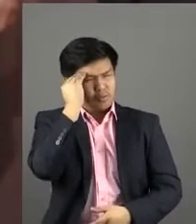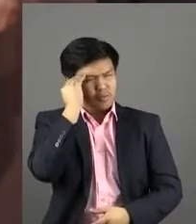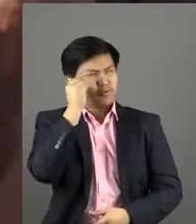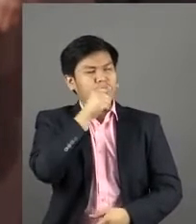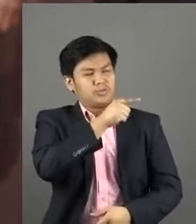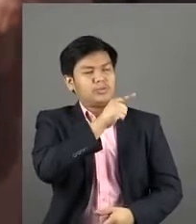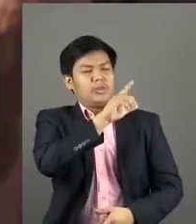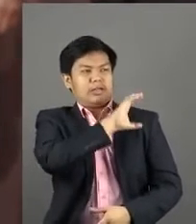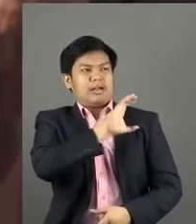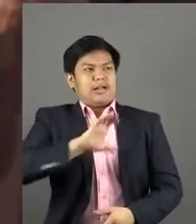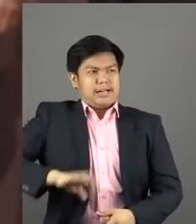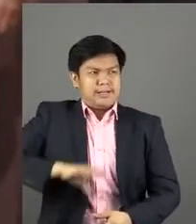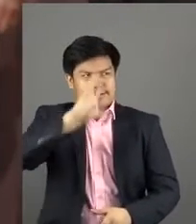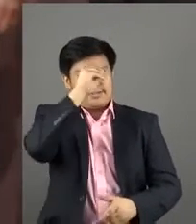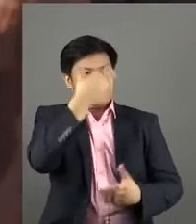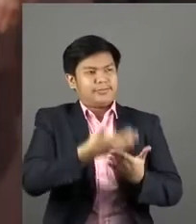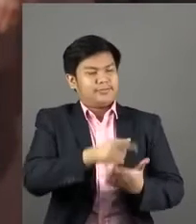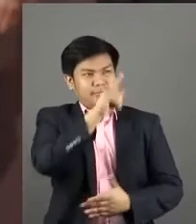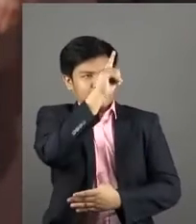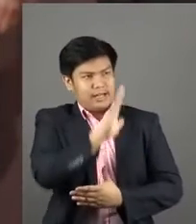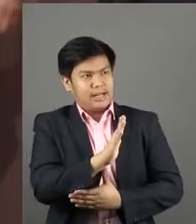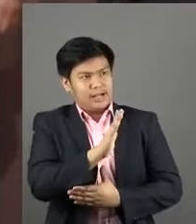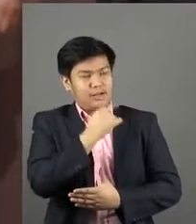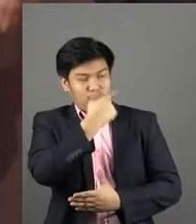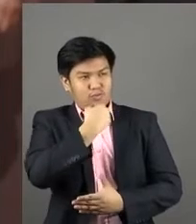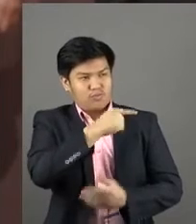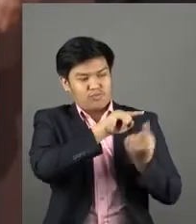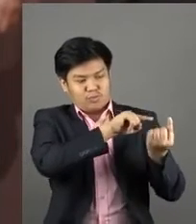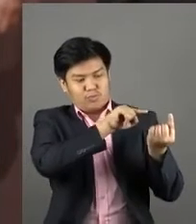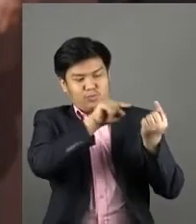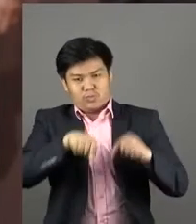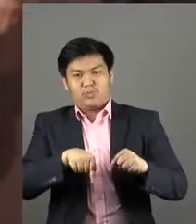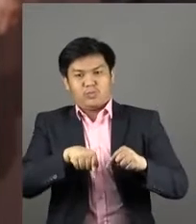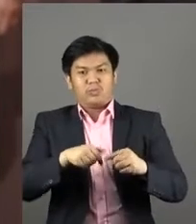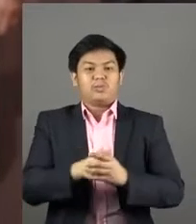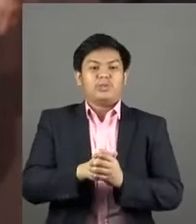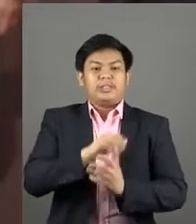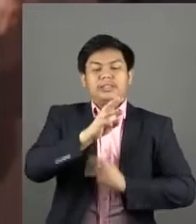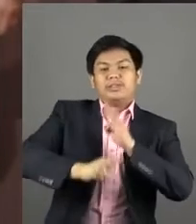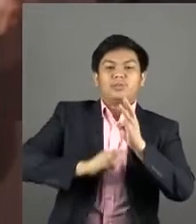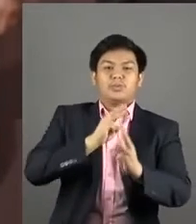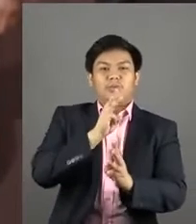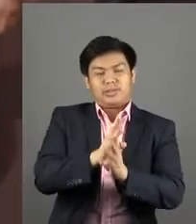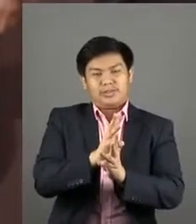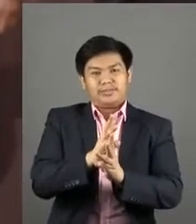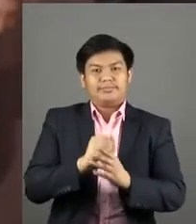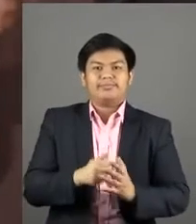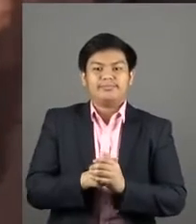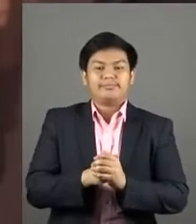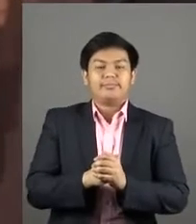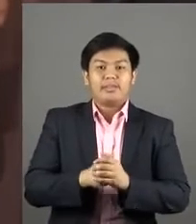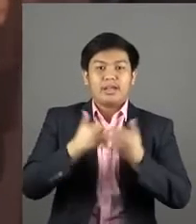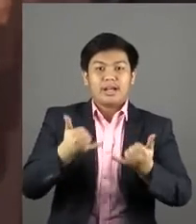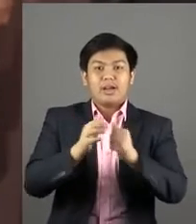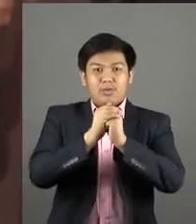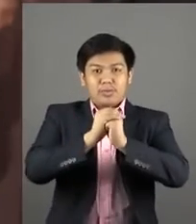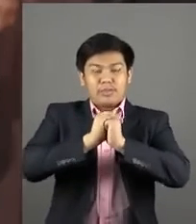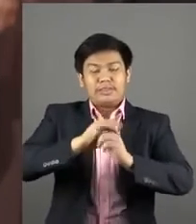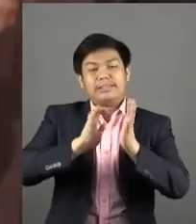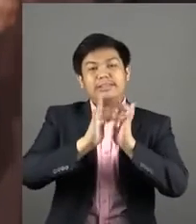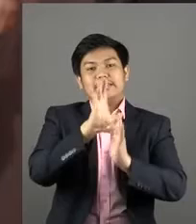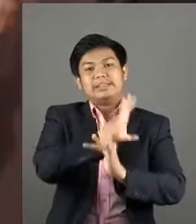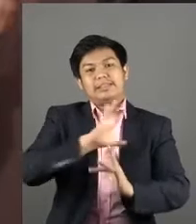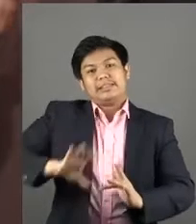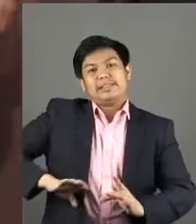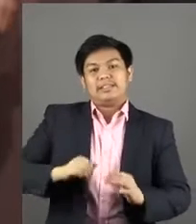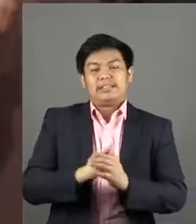Christ, the Son of God, who is to come into the world." As we worship the Lord Jesus